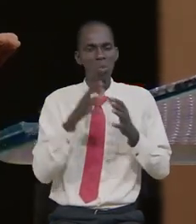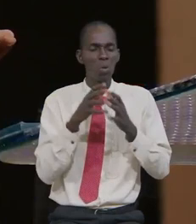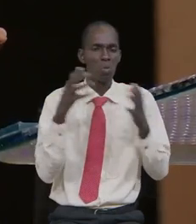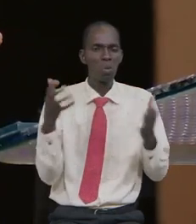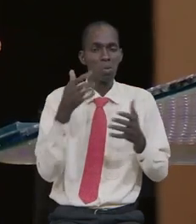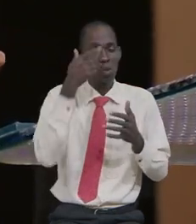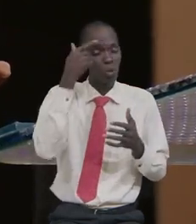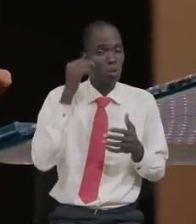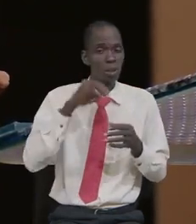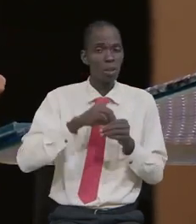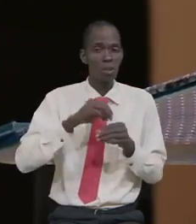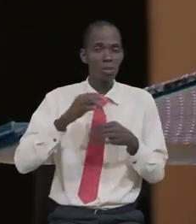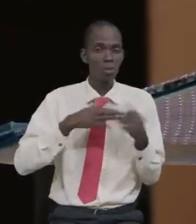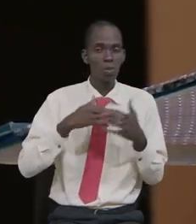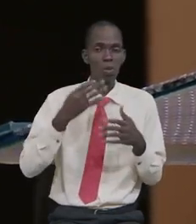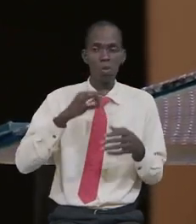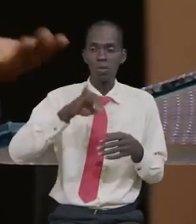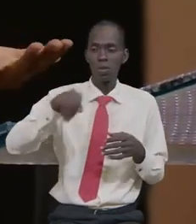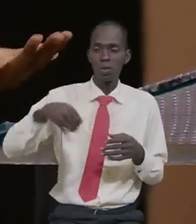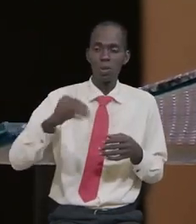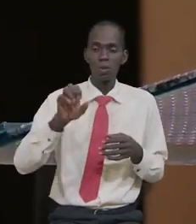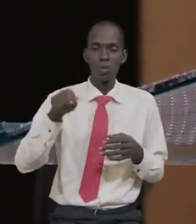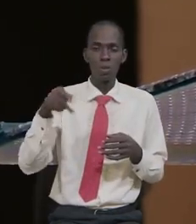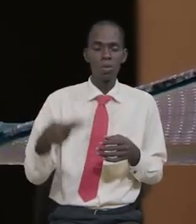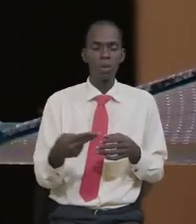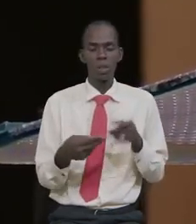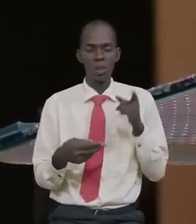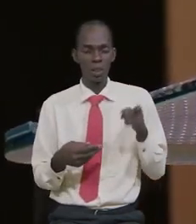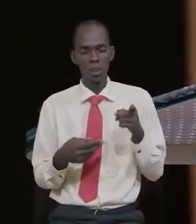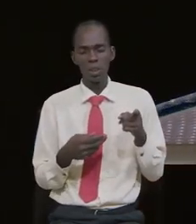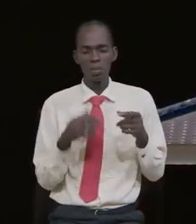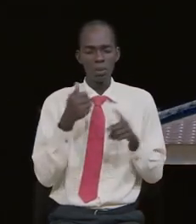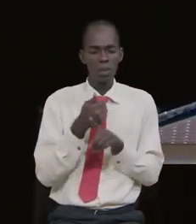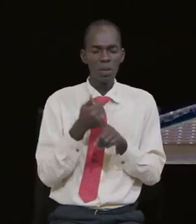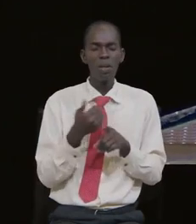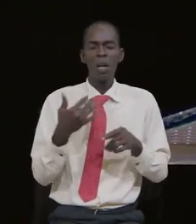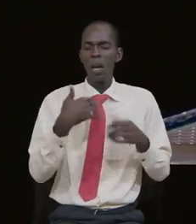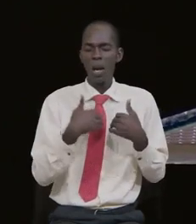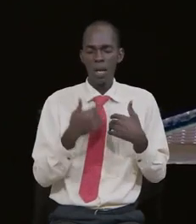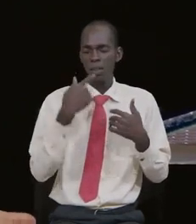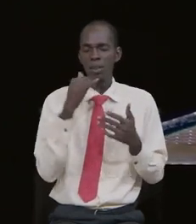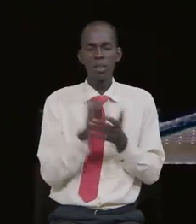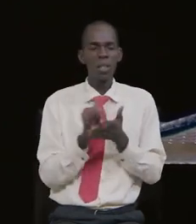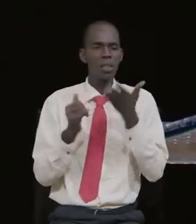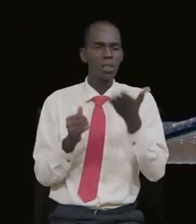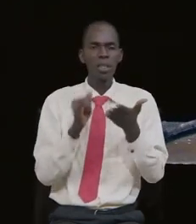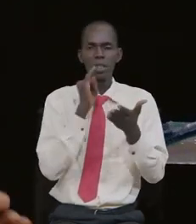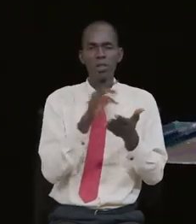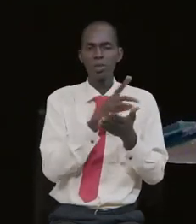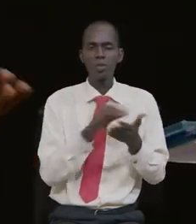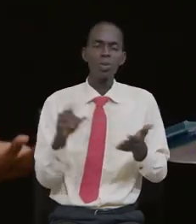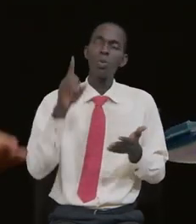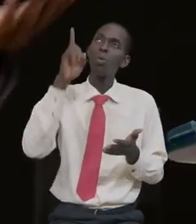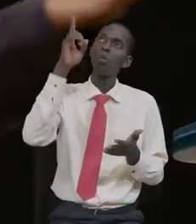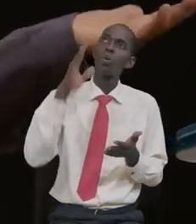revealed in chapter 2, he himself had said, there is no God that can reveal secrets like this